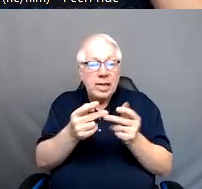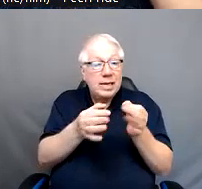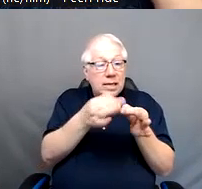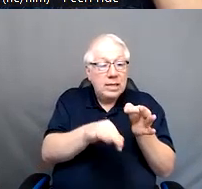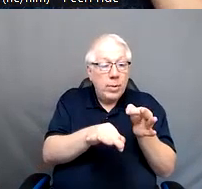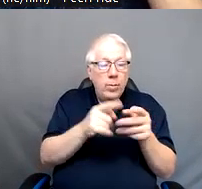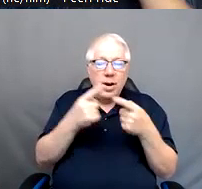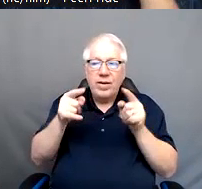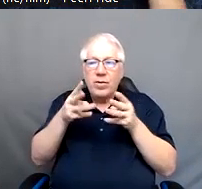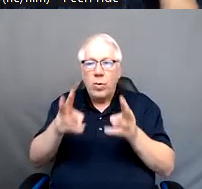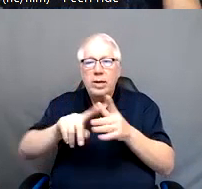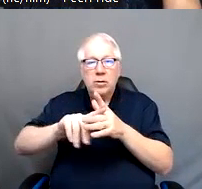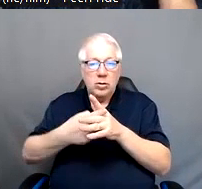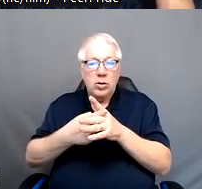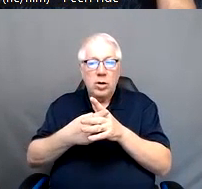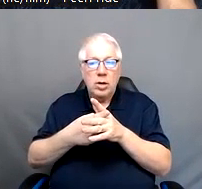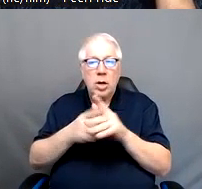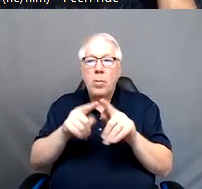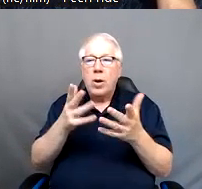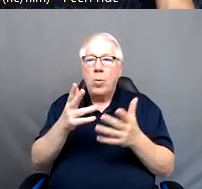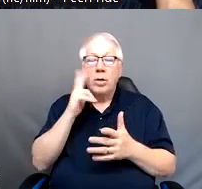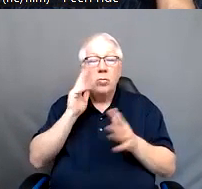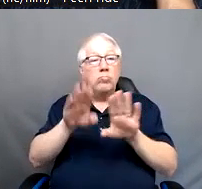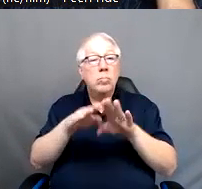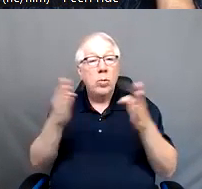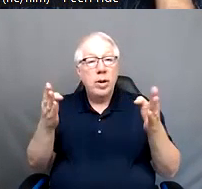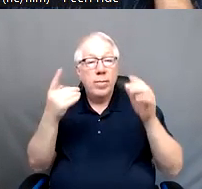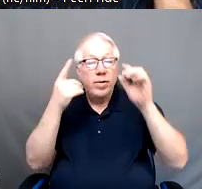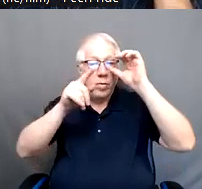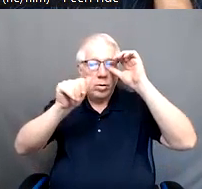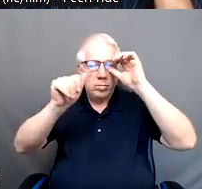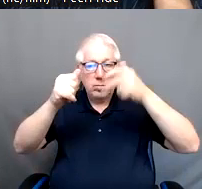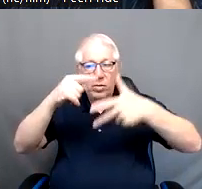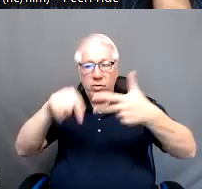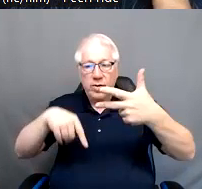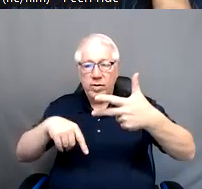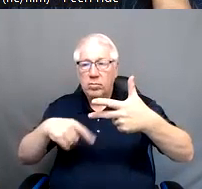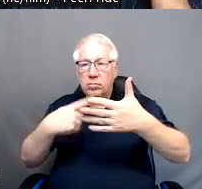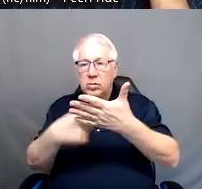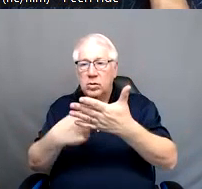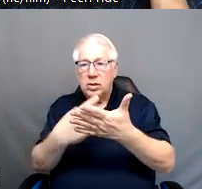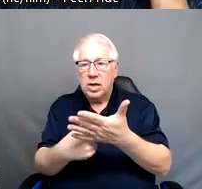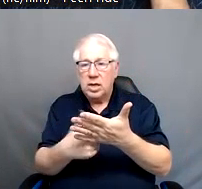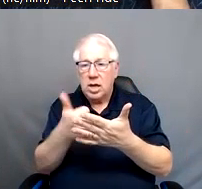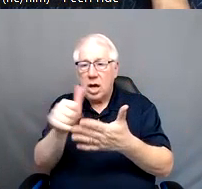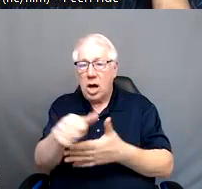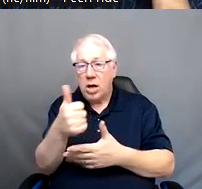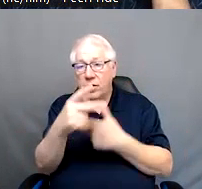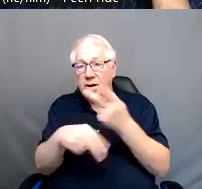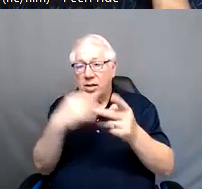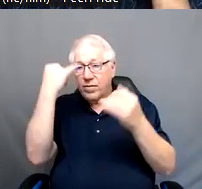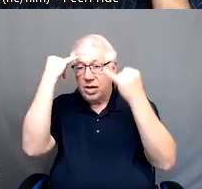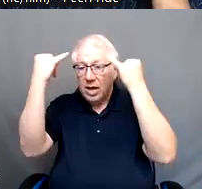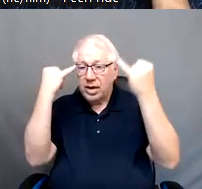way of starting that off. But I wanted to open it up to all three of you to discuss any other kinds of ideas